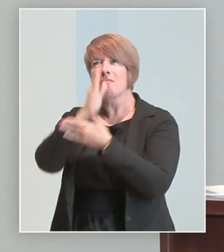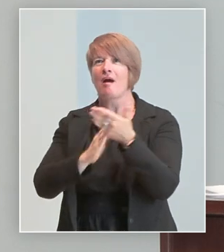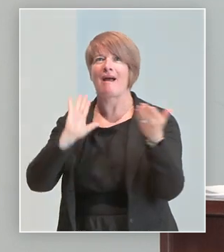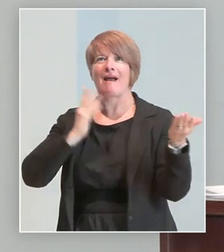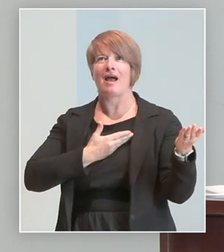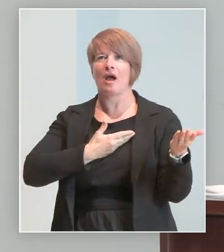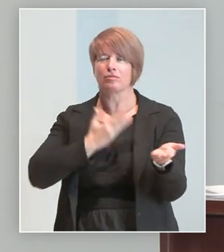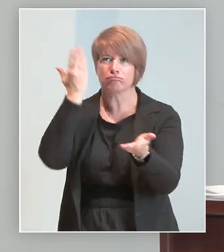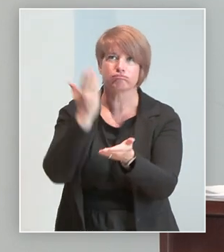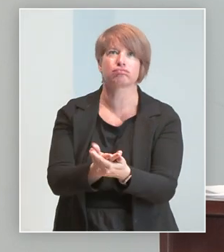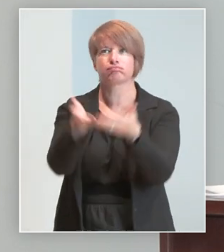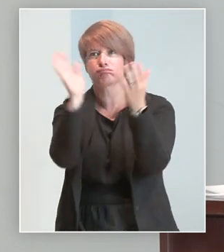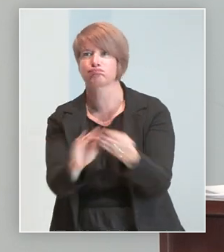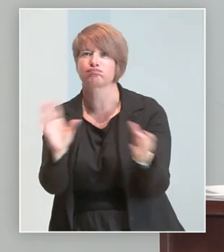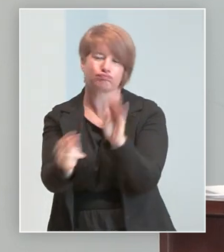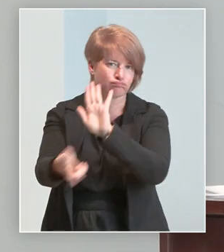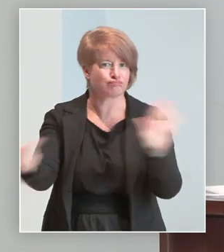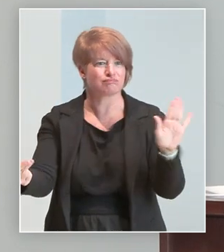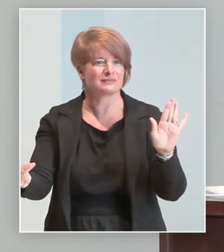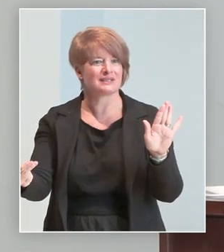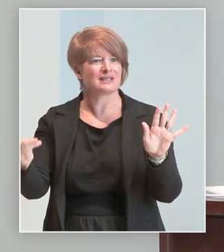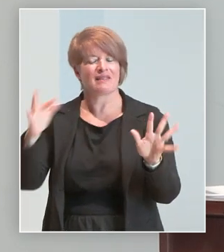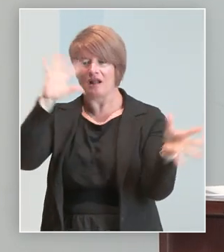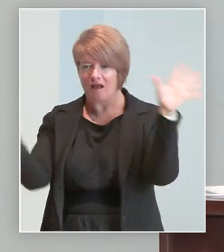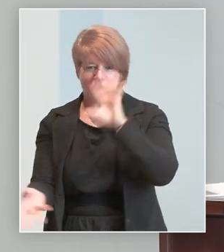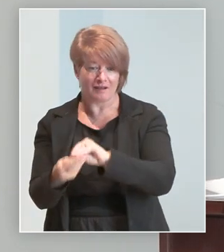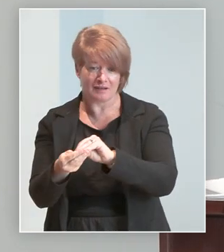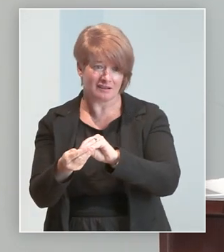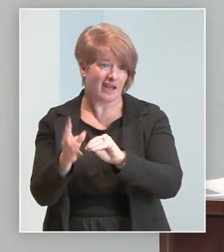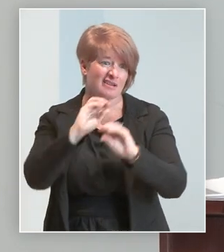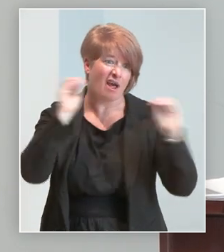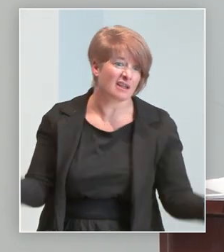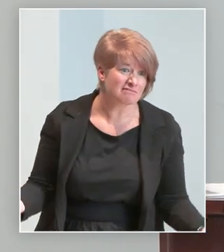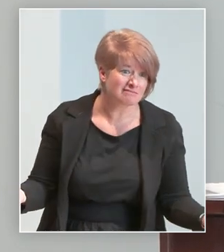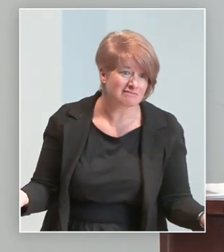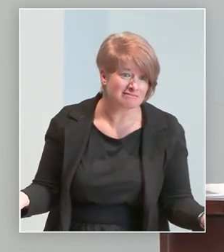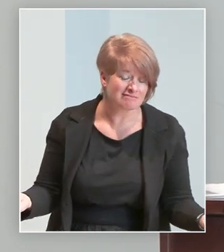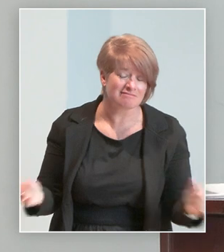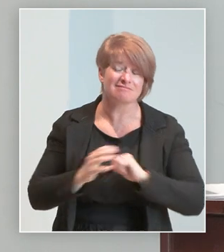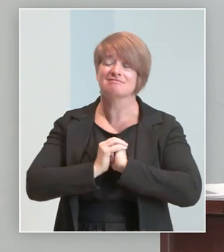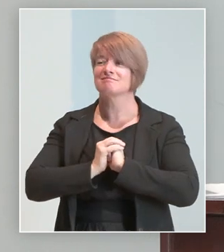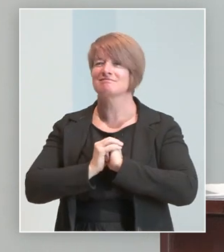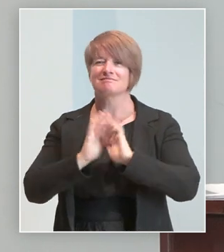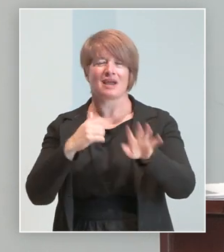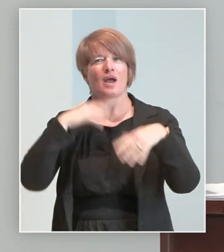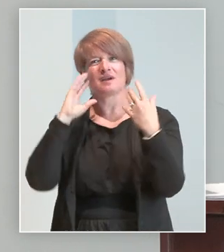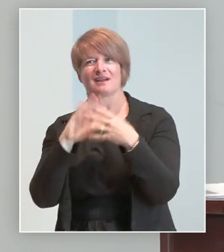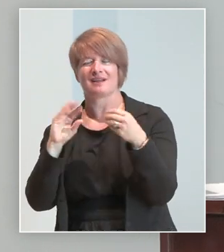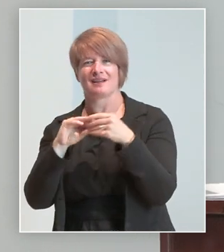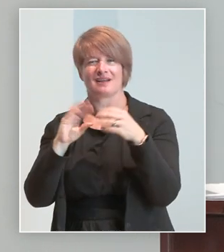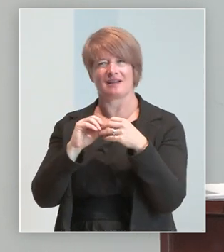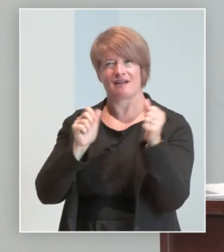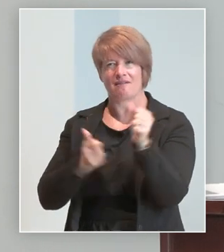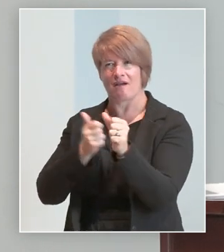manifesto. It is all of and none of those things. Follow me and think of this